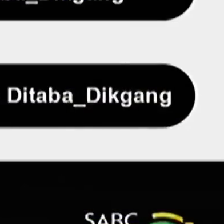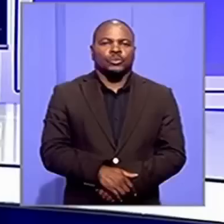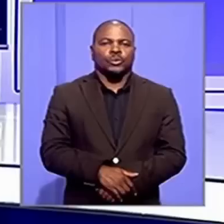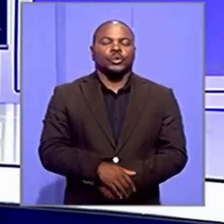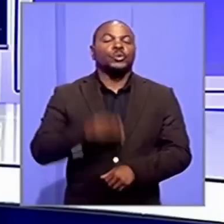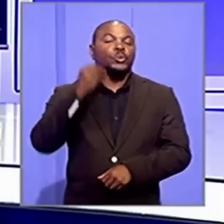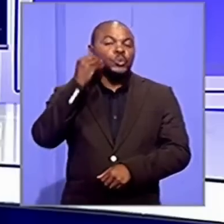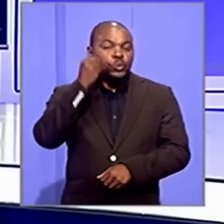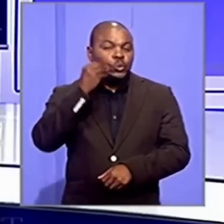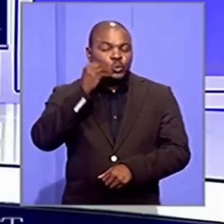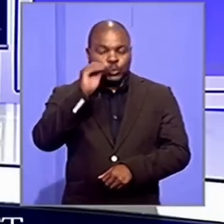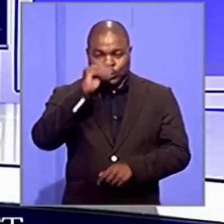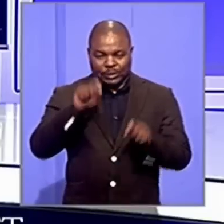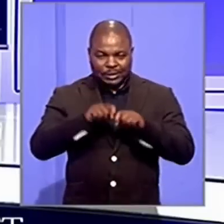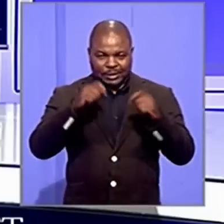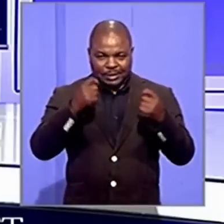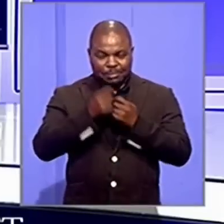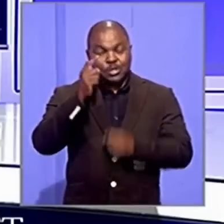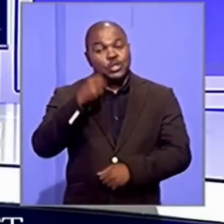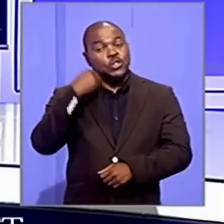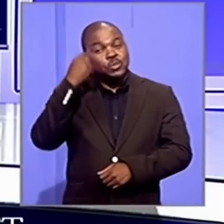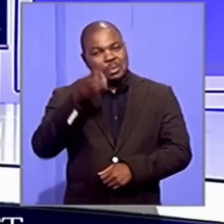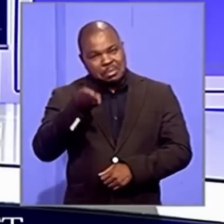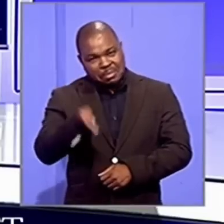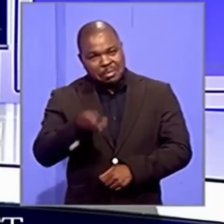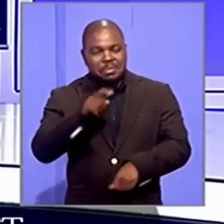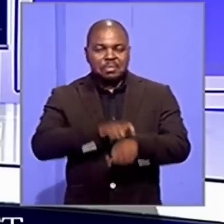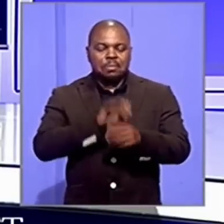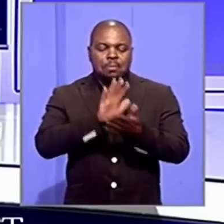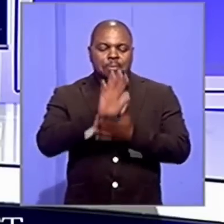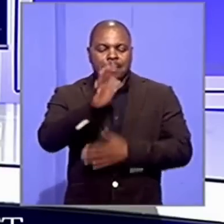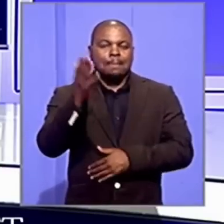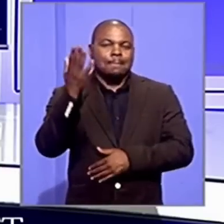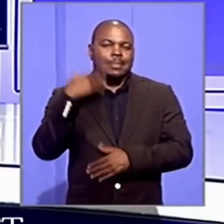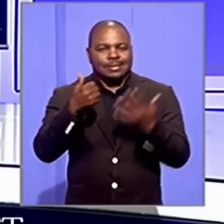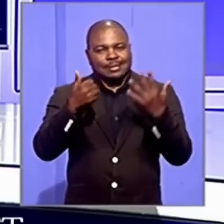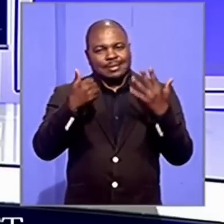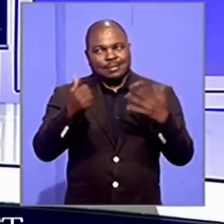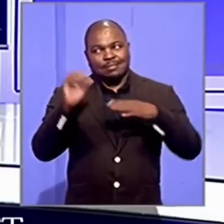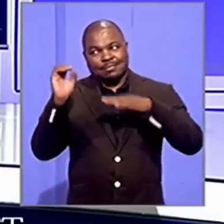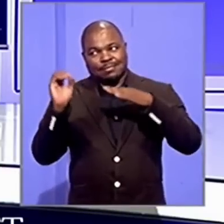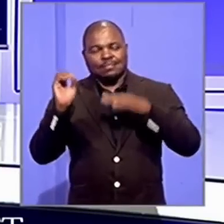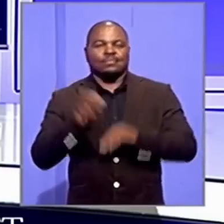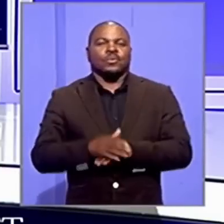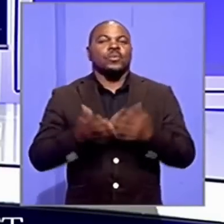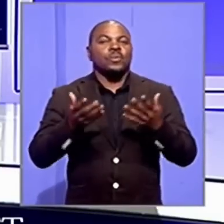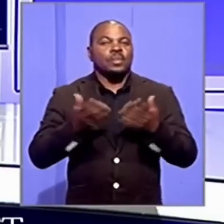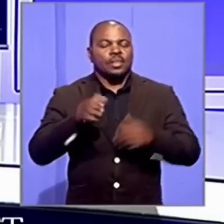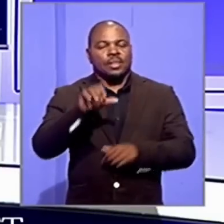ditaba tša Sesotho ba tla lesolela tšona go sasa ka kotara go tšwa go iri ya boselela mo